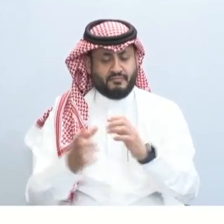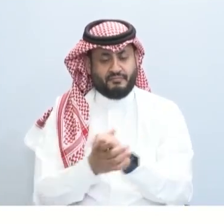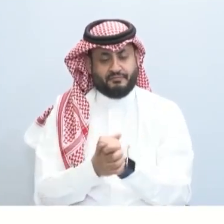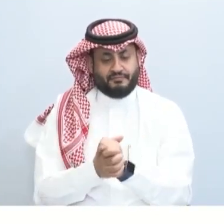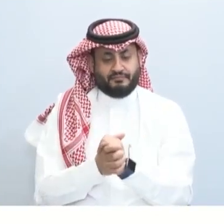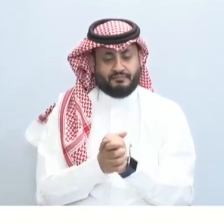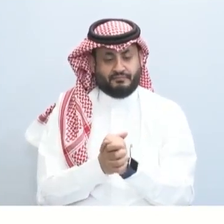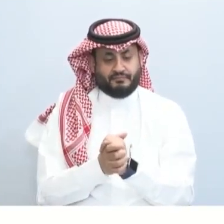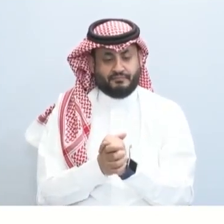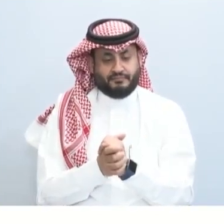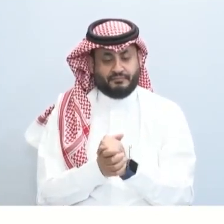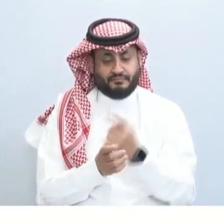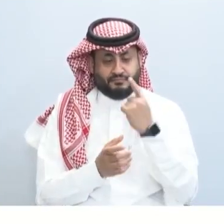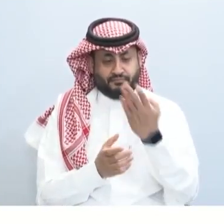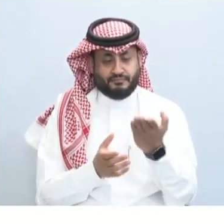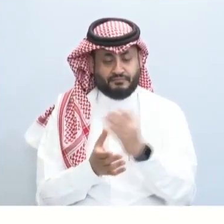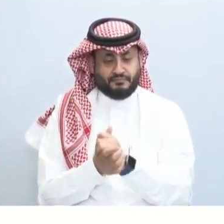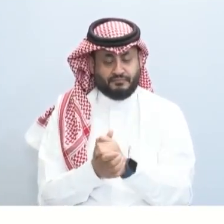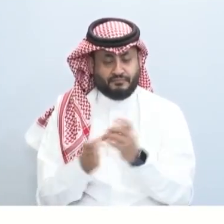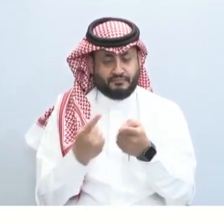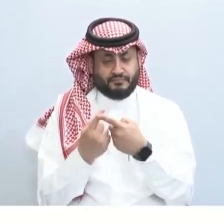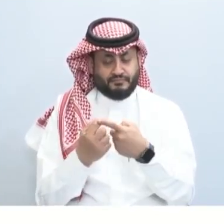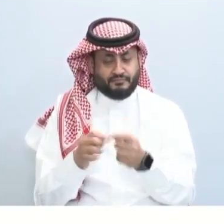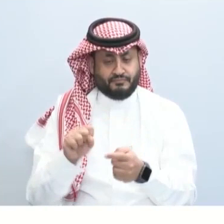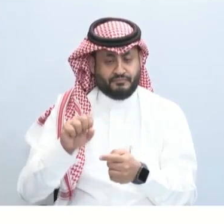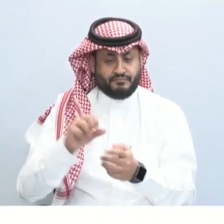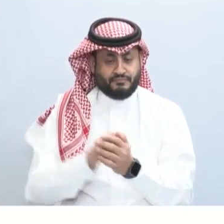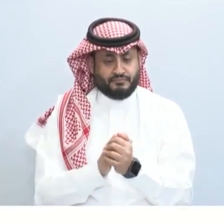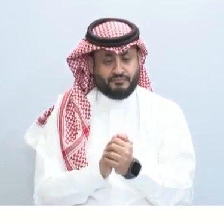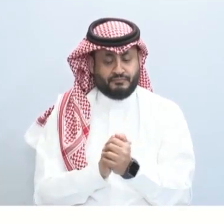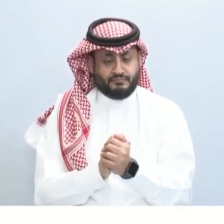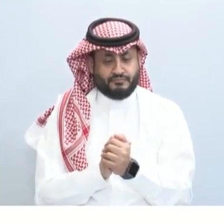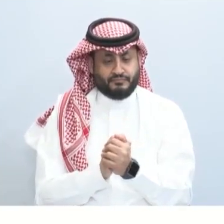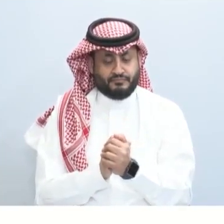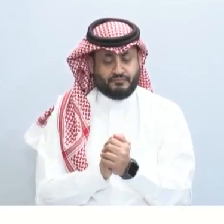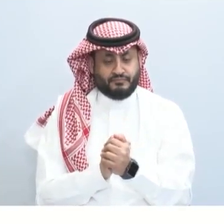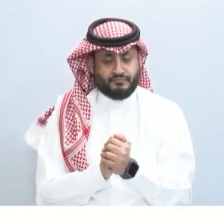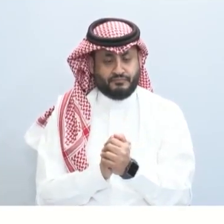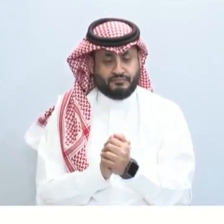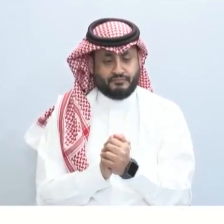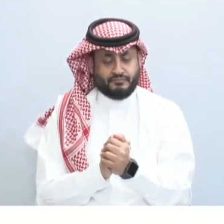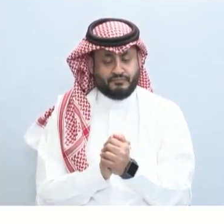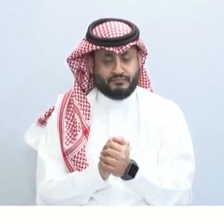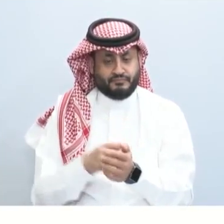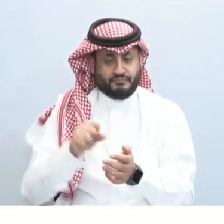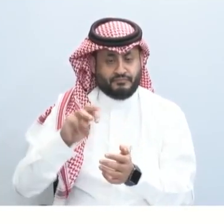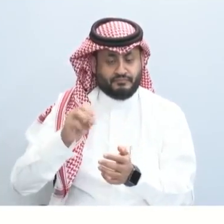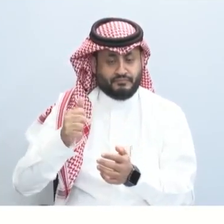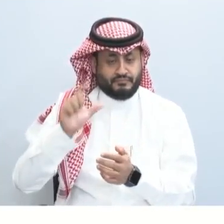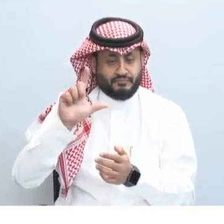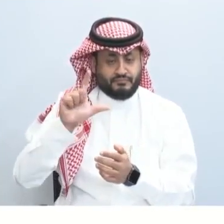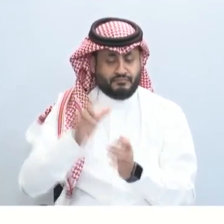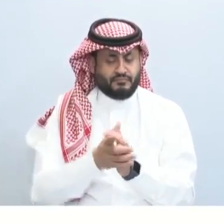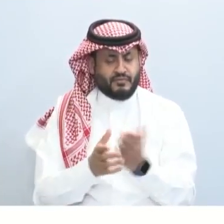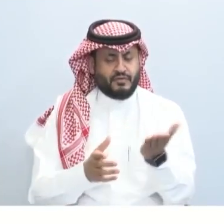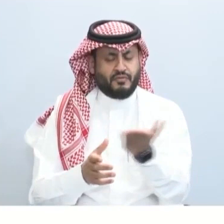picture. So let's start here with the first one. The first word we have here is small.